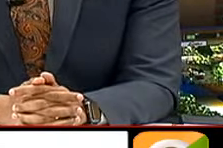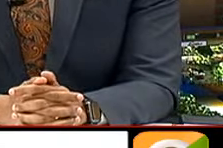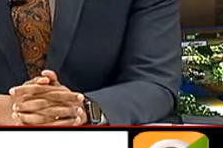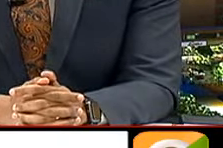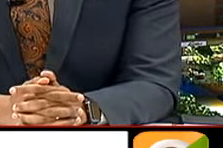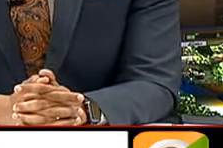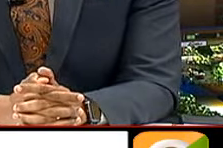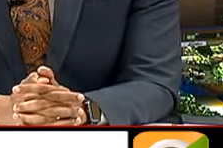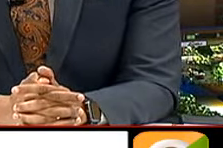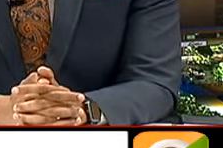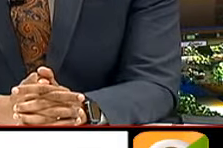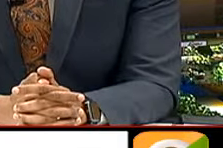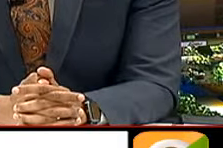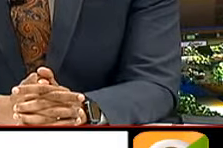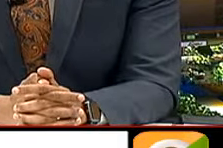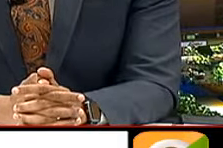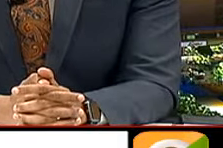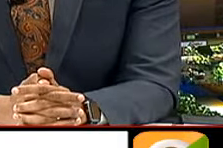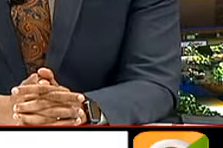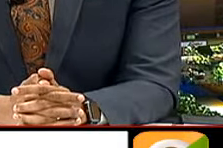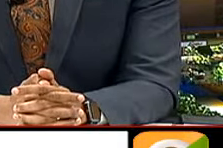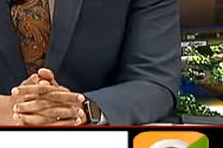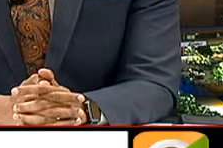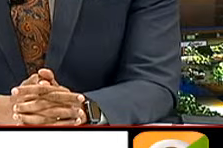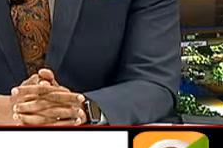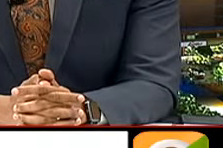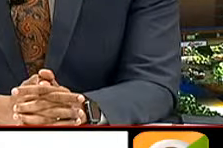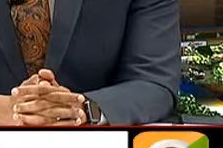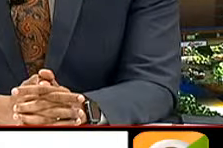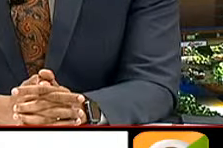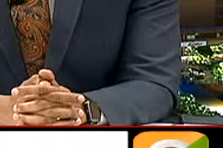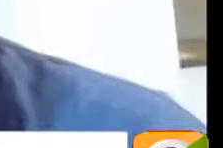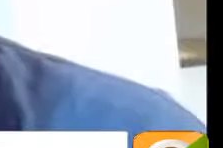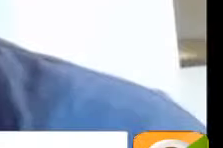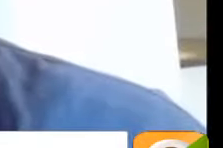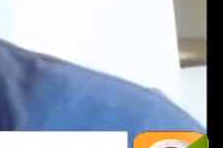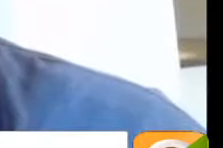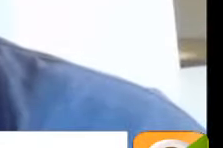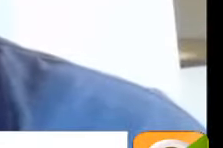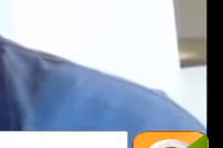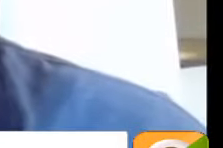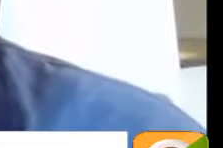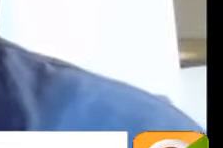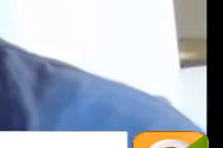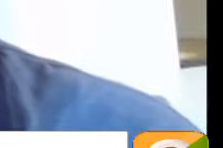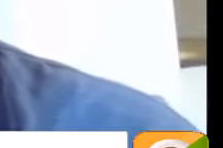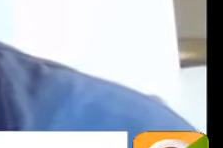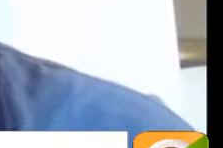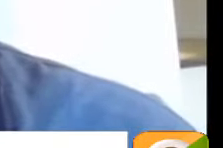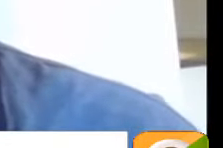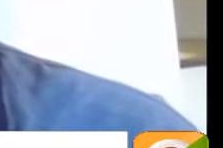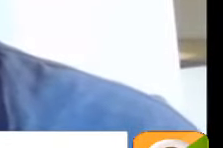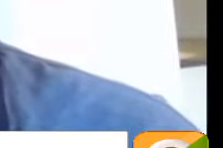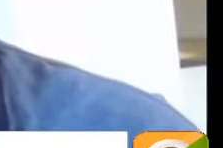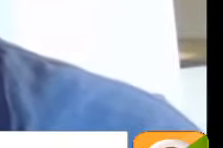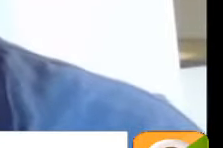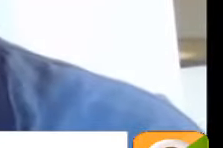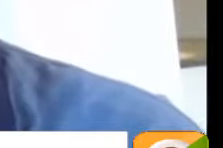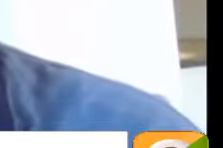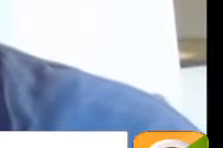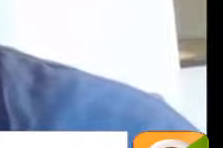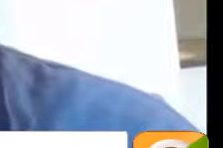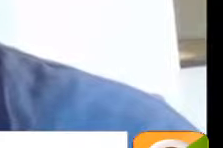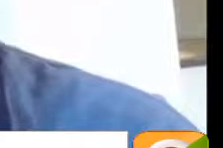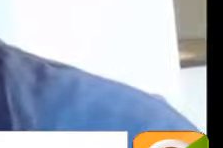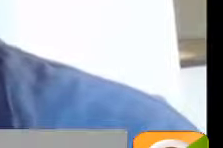We are only 30 years old in our multi-party projects. So sometimes we beat ourselves too harsh. I